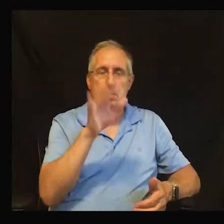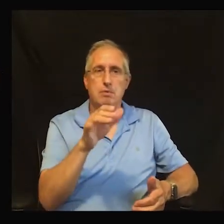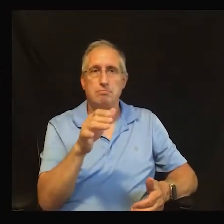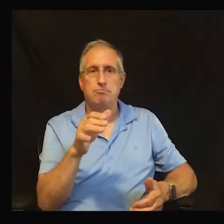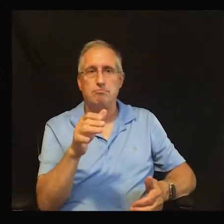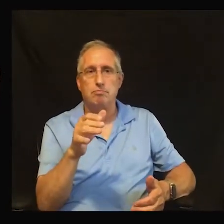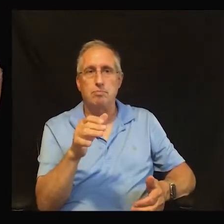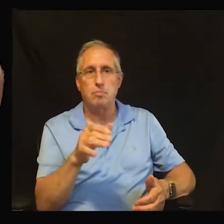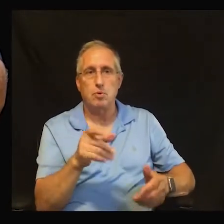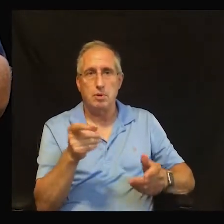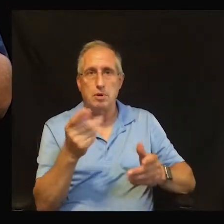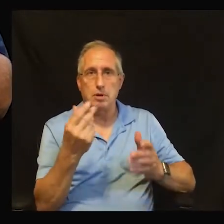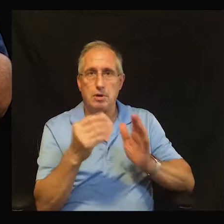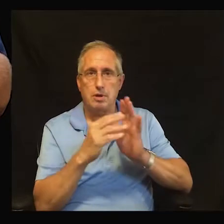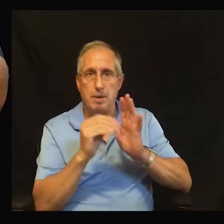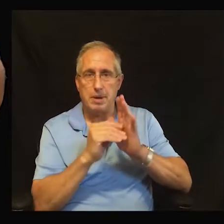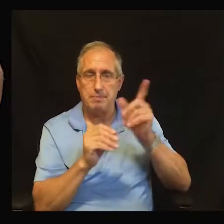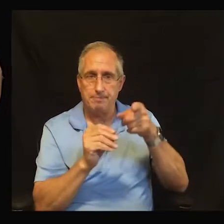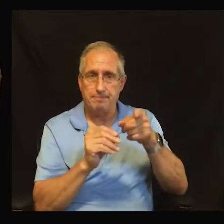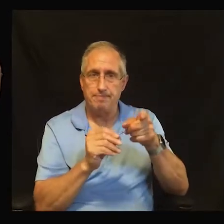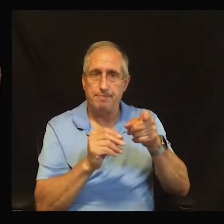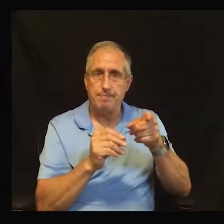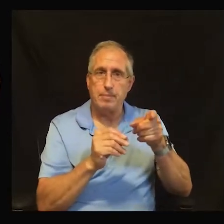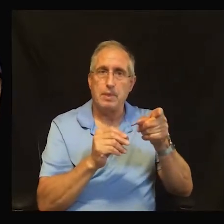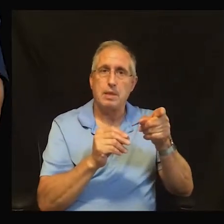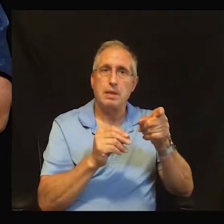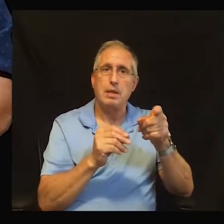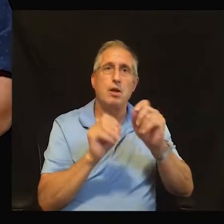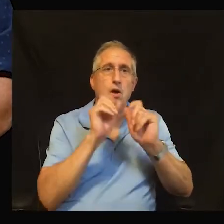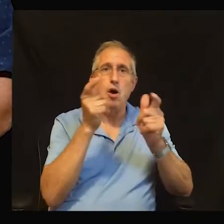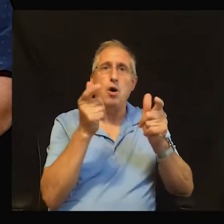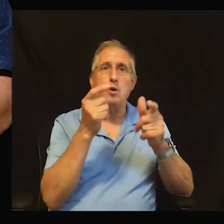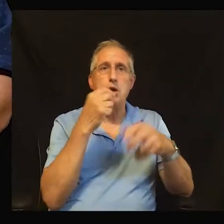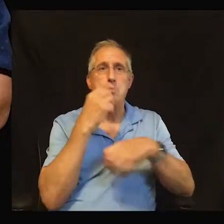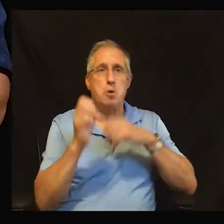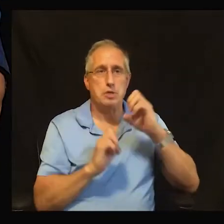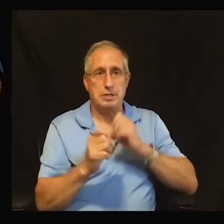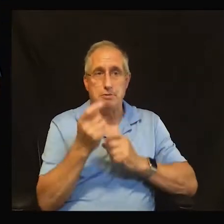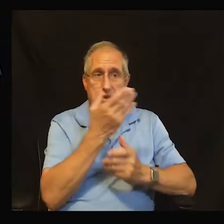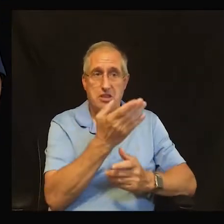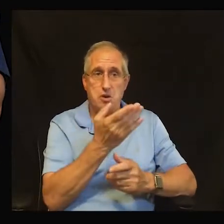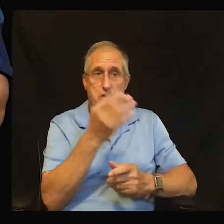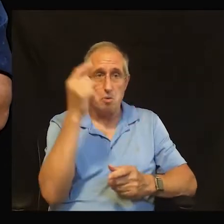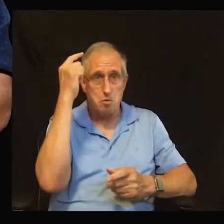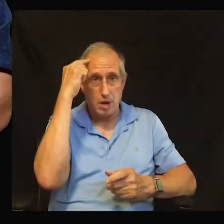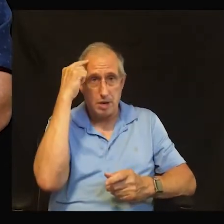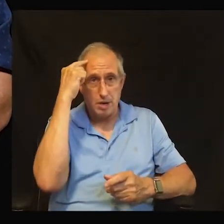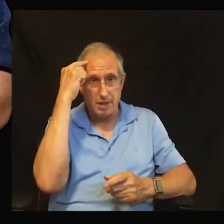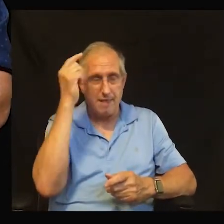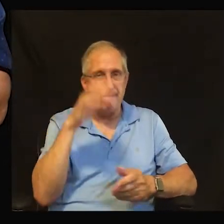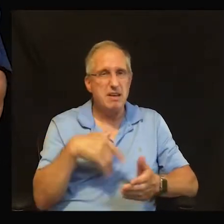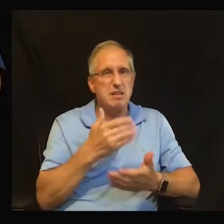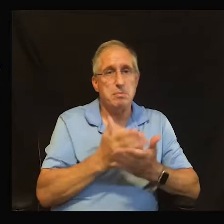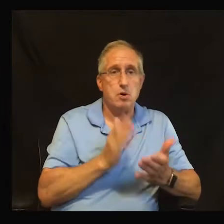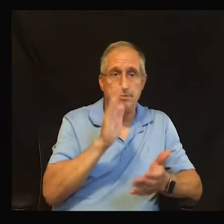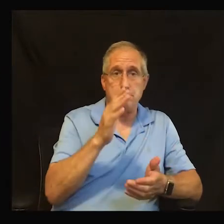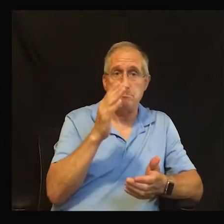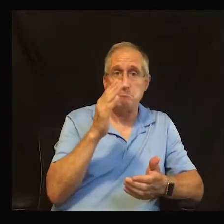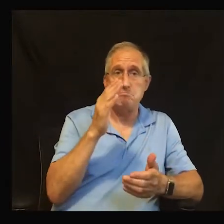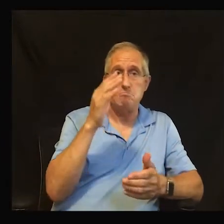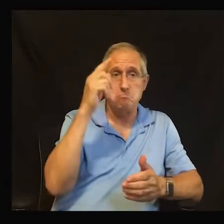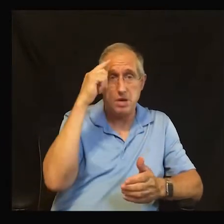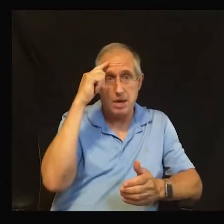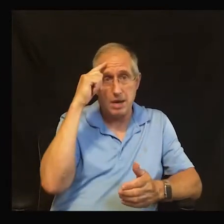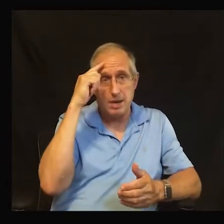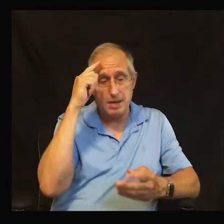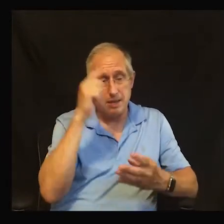Put your hand out like this is your brain. This is your amygdala. This is where all your emotions are at. This is the feeling part of your mind. The rest,